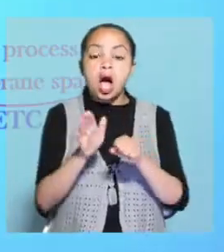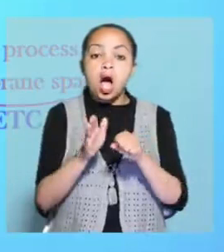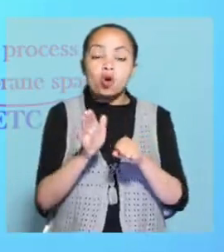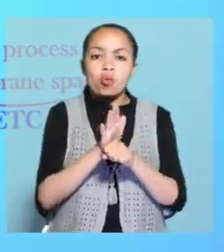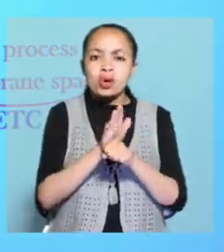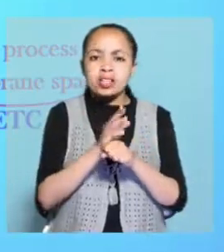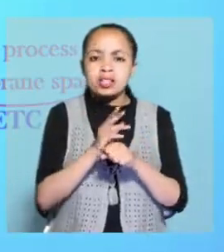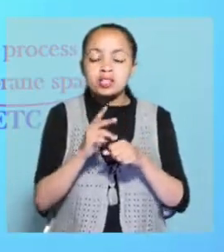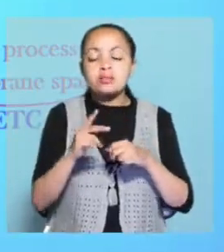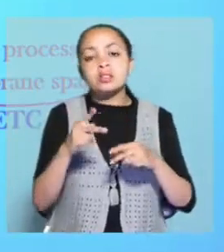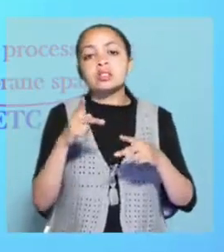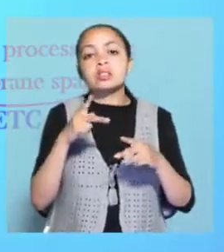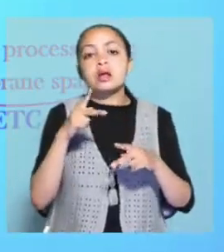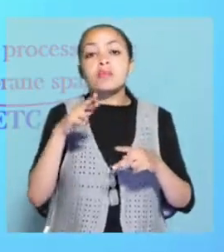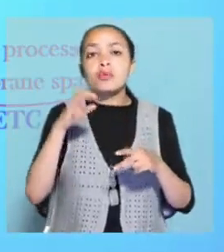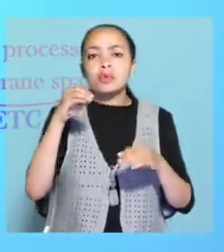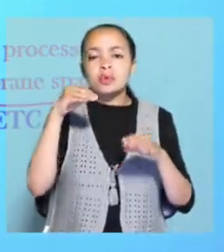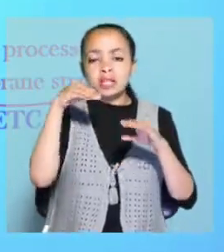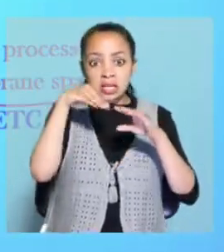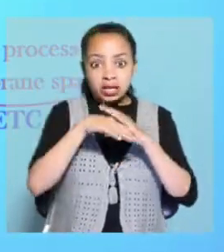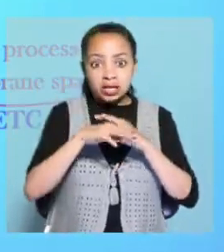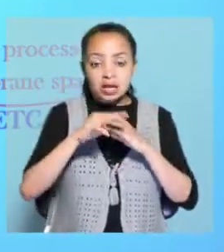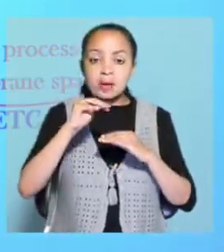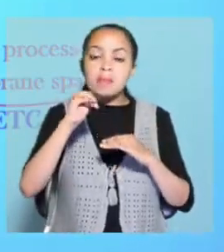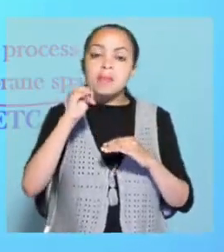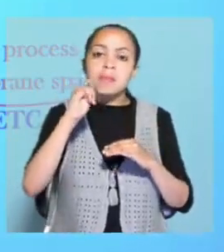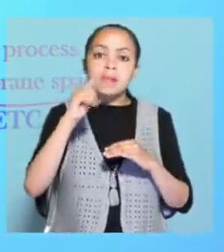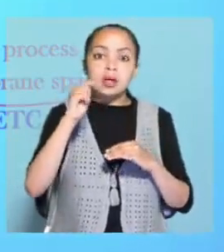proton in mitochondrial inner membrane.